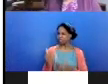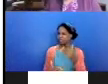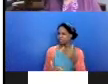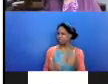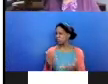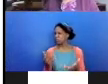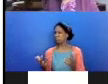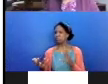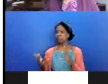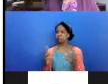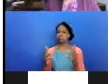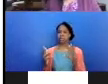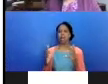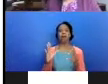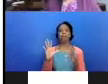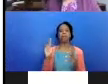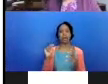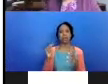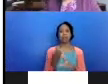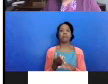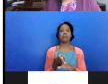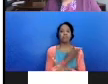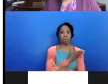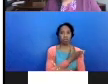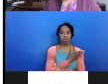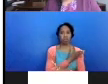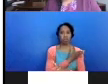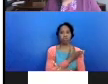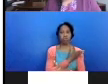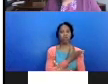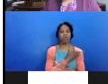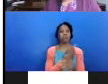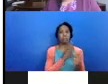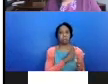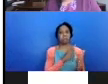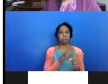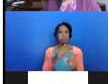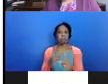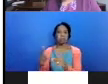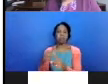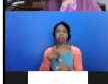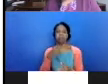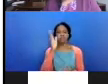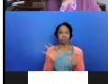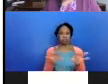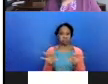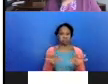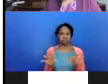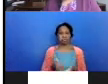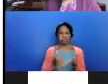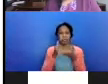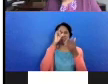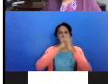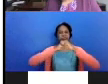So looking at, I want to be clear just in terms of my own journey in this work.